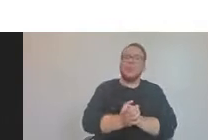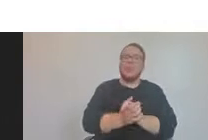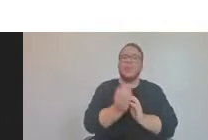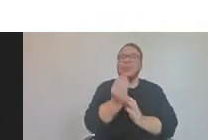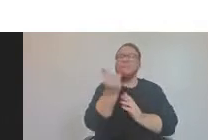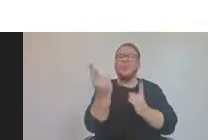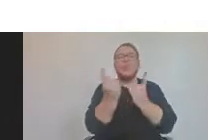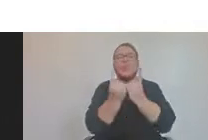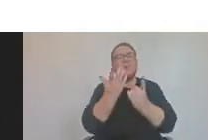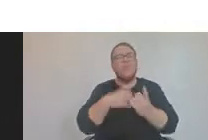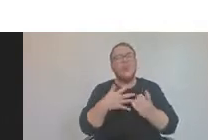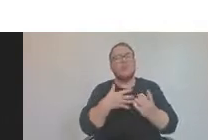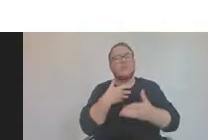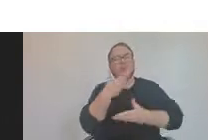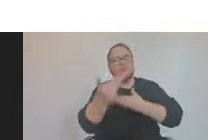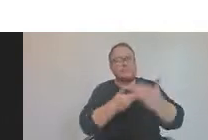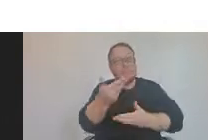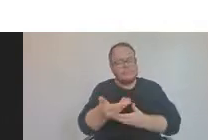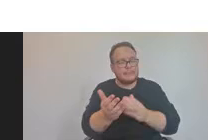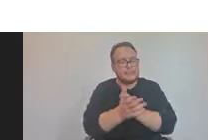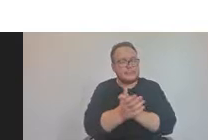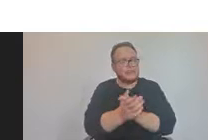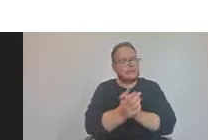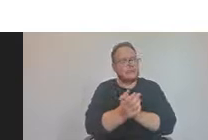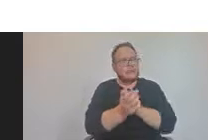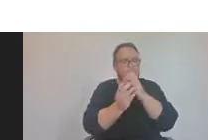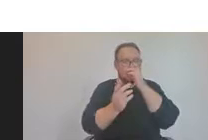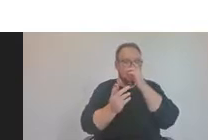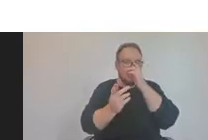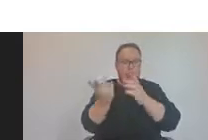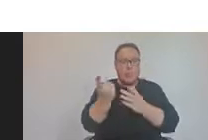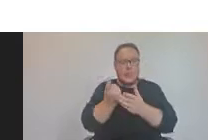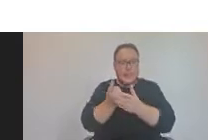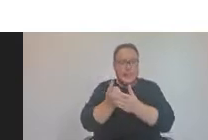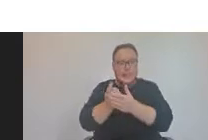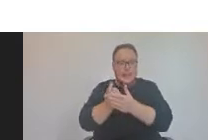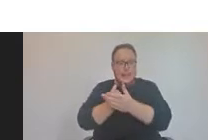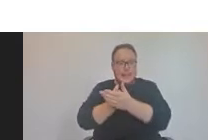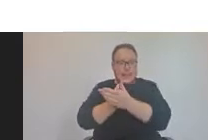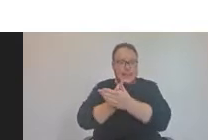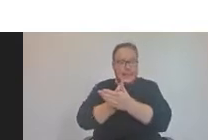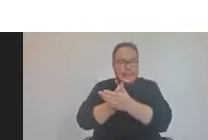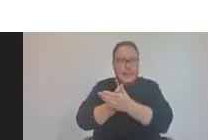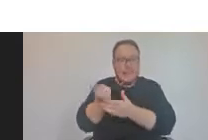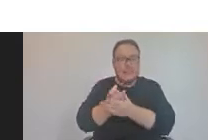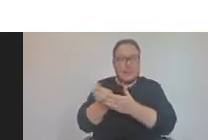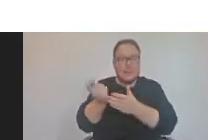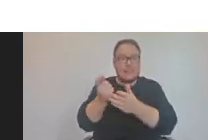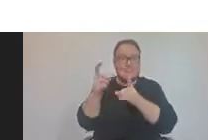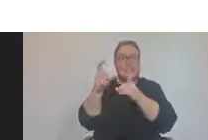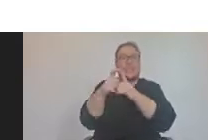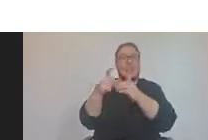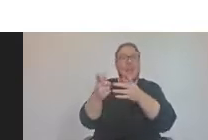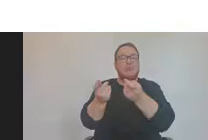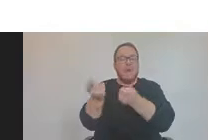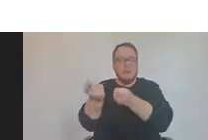talk through. In terms of our commissioning directorate, a huge amount of work's been done on people with learning disabilities and